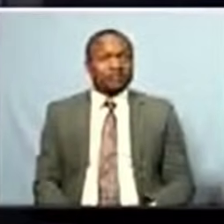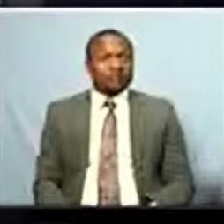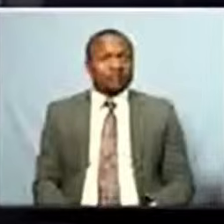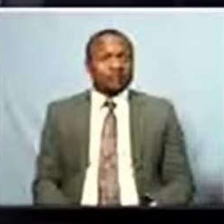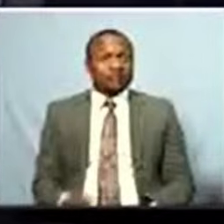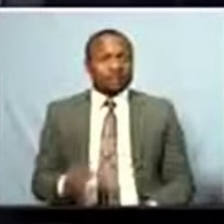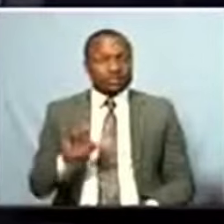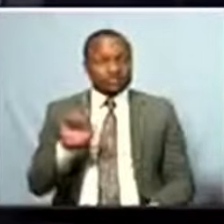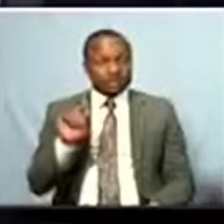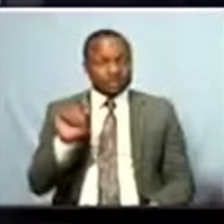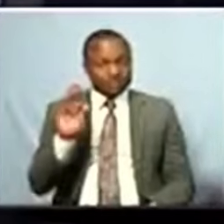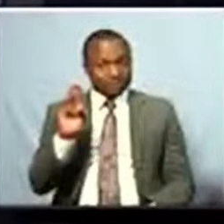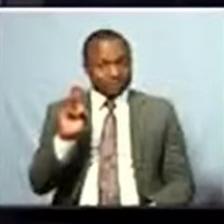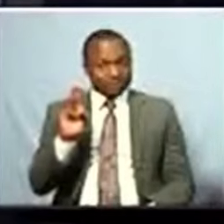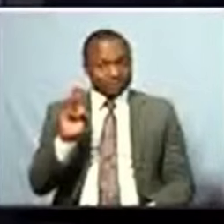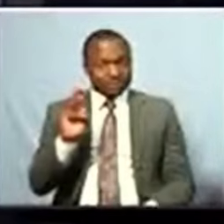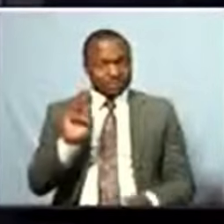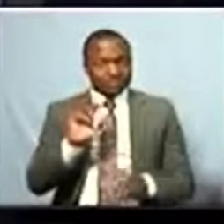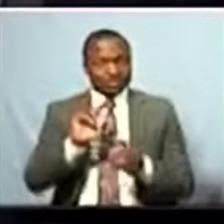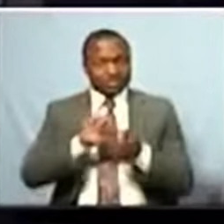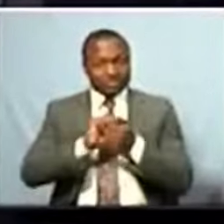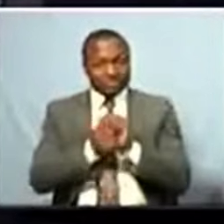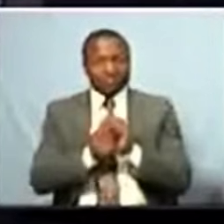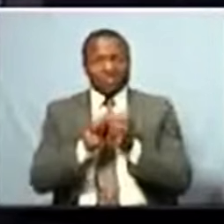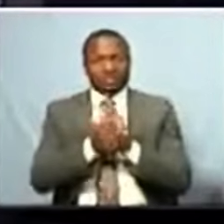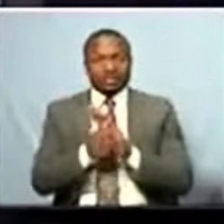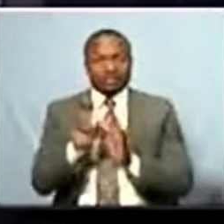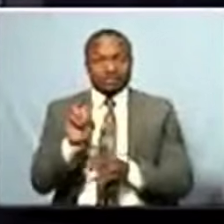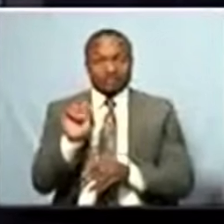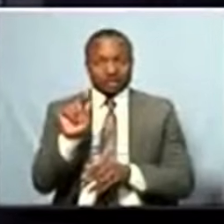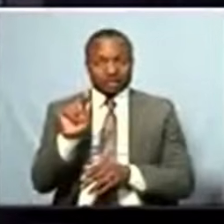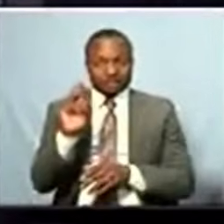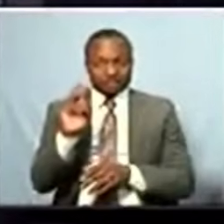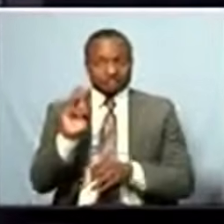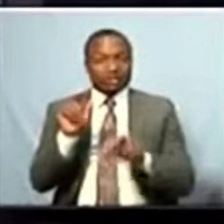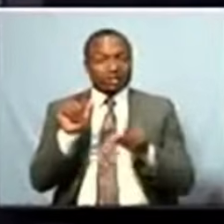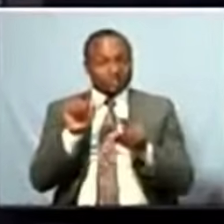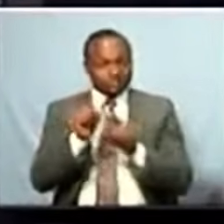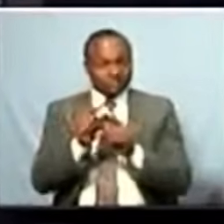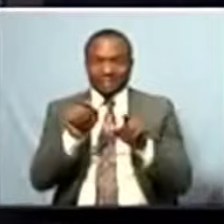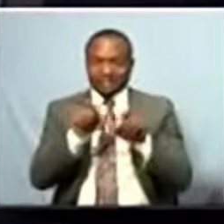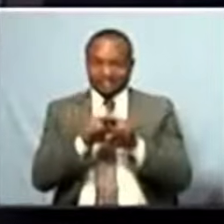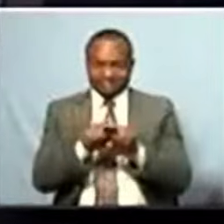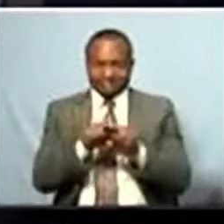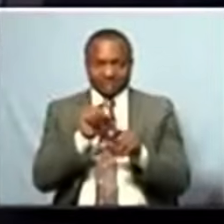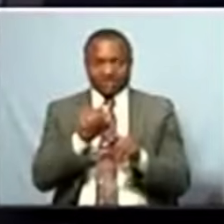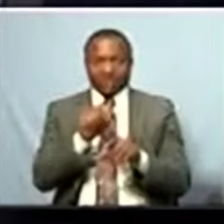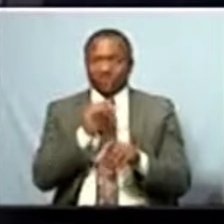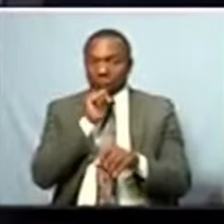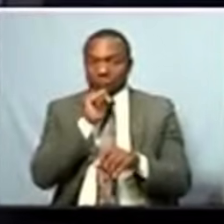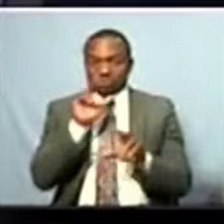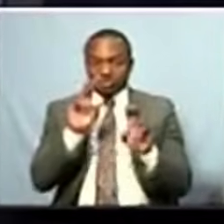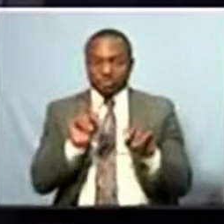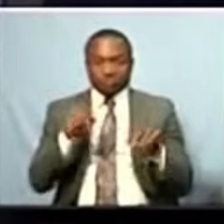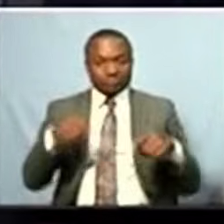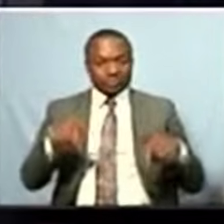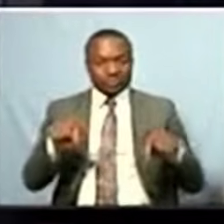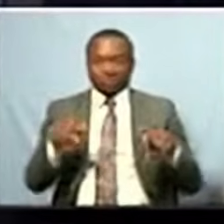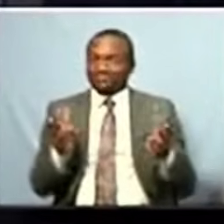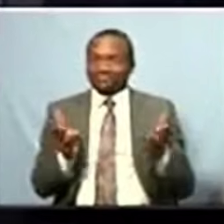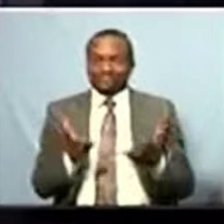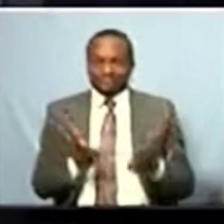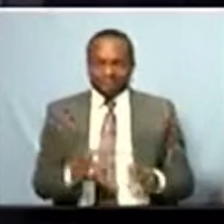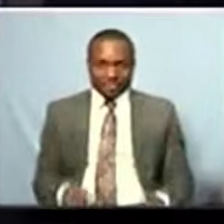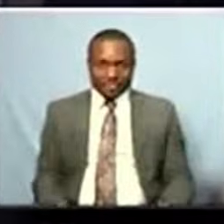Constitution 2016, Amendment Act number 2 of 2016, the wording is similar like that, and there is that inconsistency between